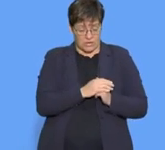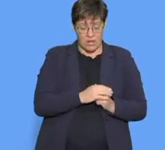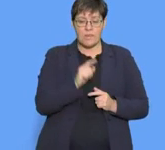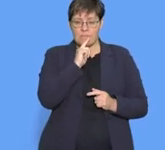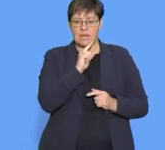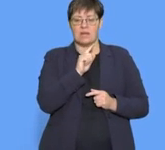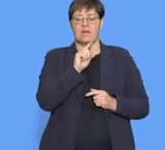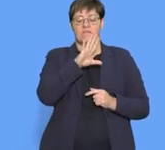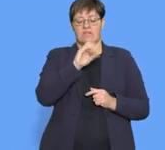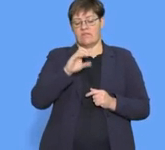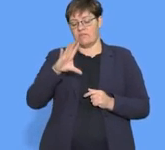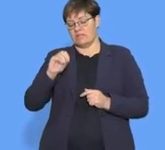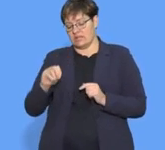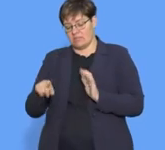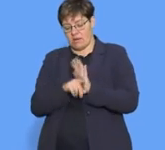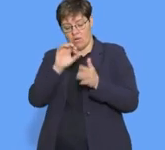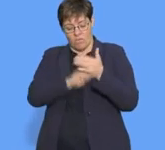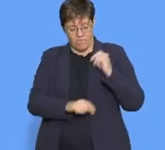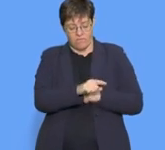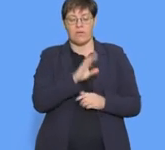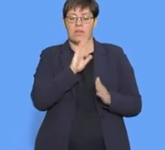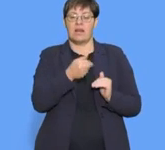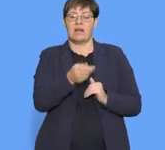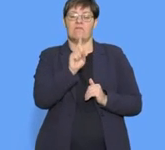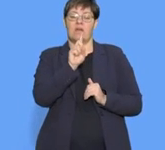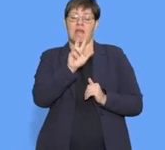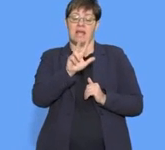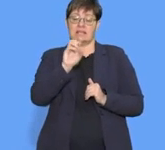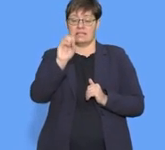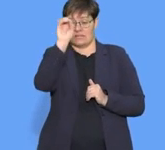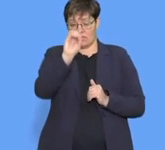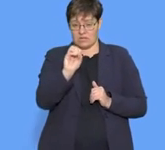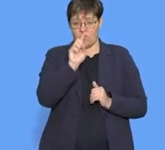50, we just subtract it from 180, and so